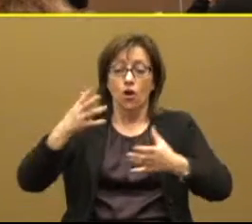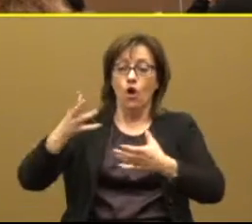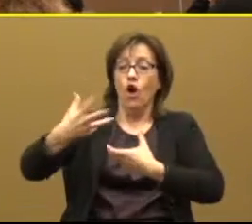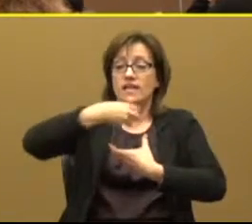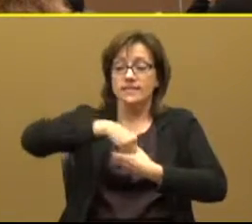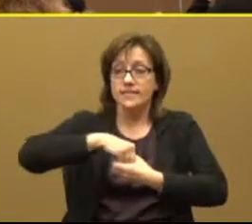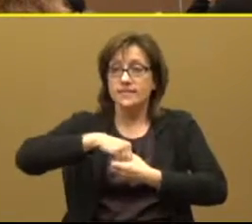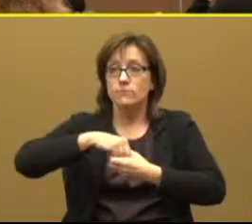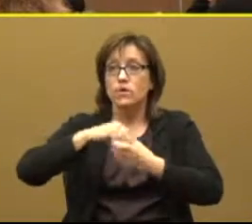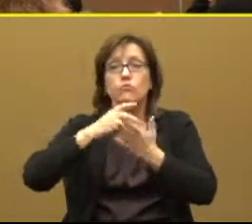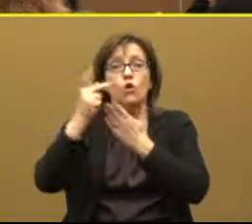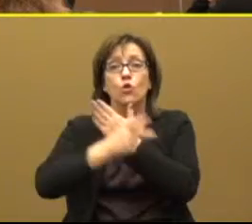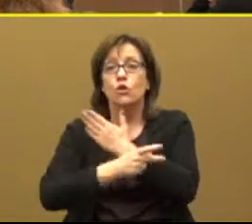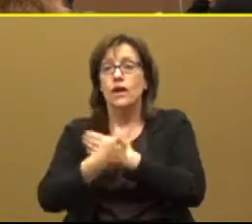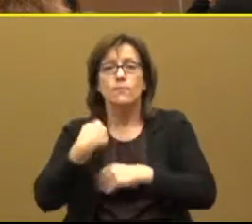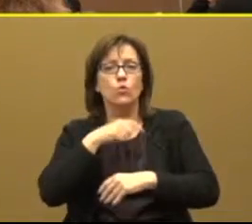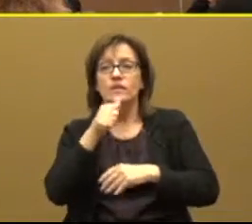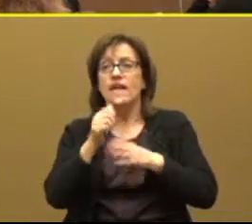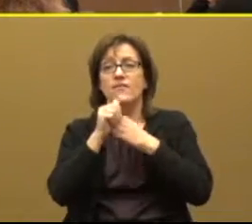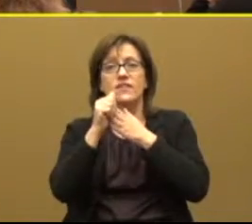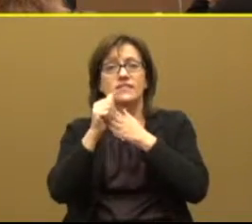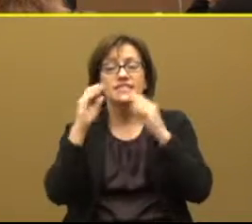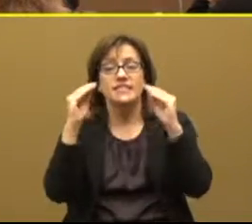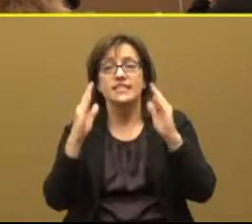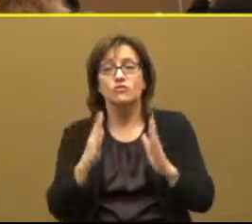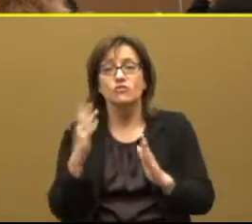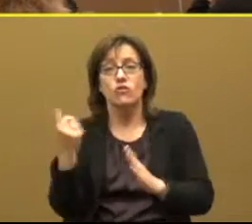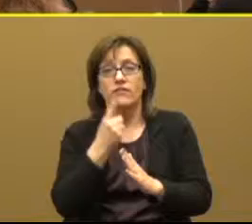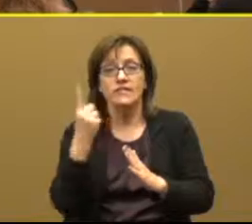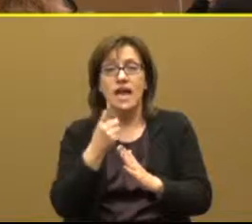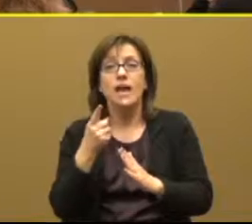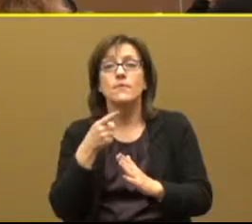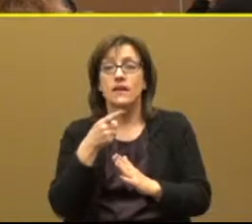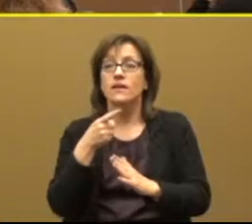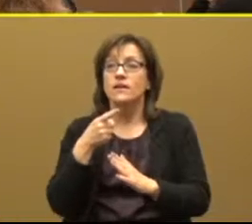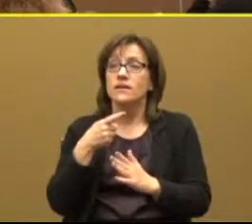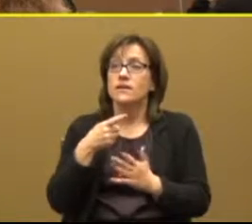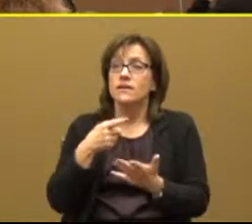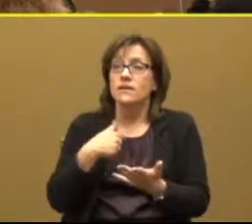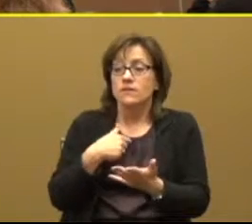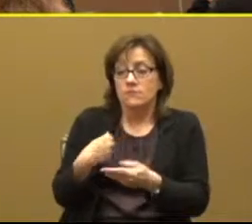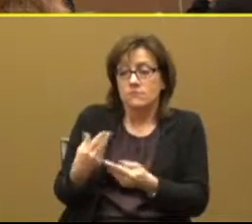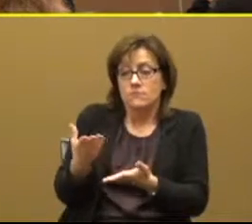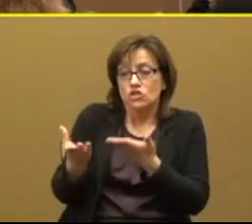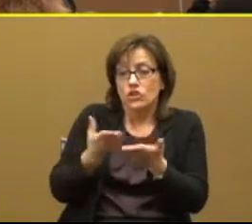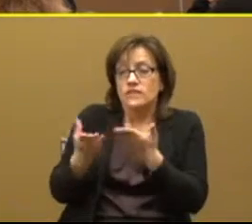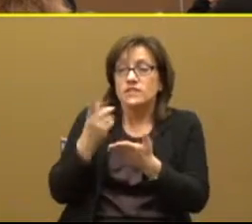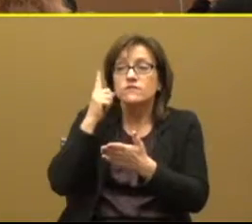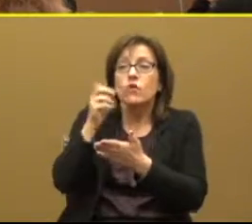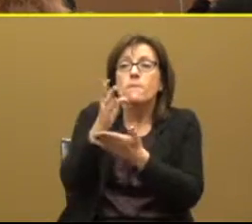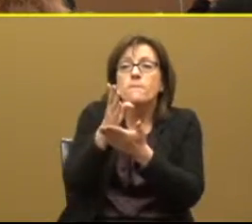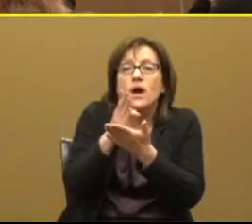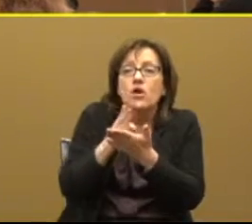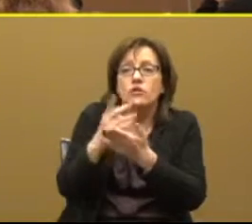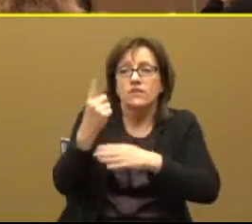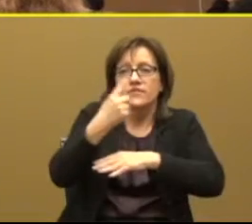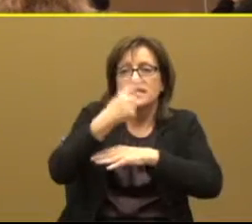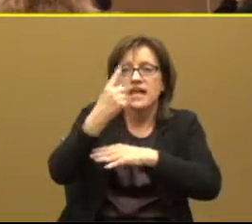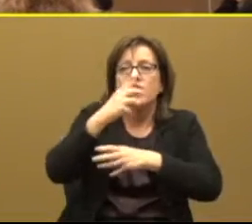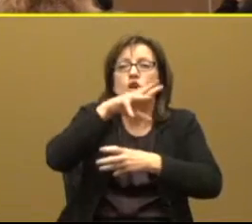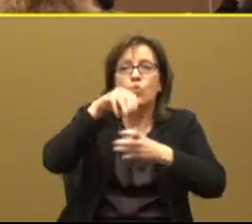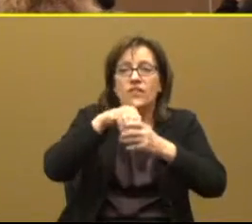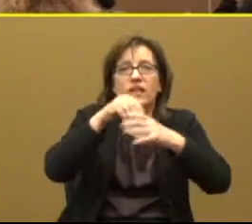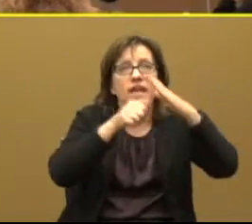their lead teacher all the time. They're receiving our services, you know, proportions of the day. So